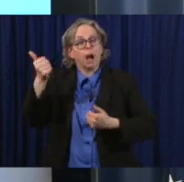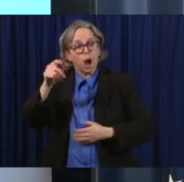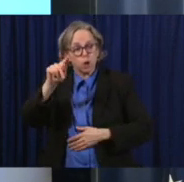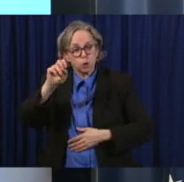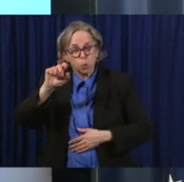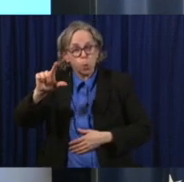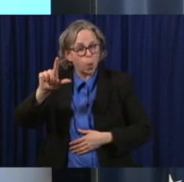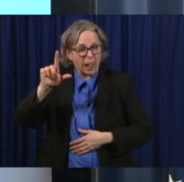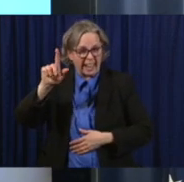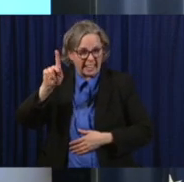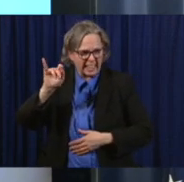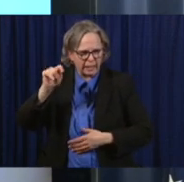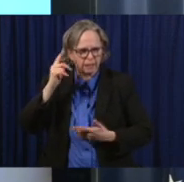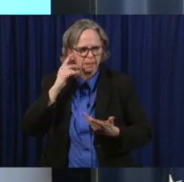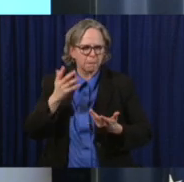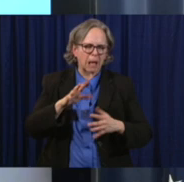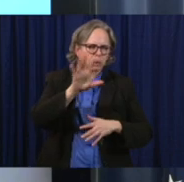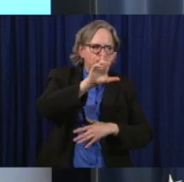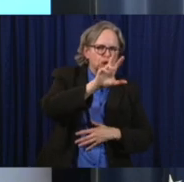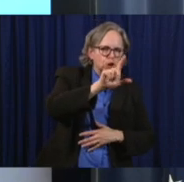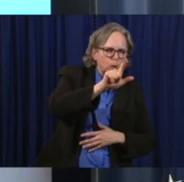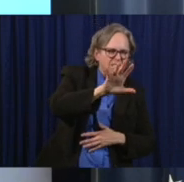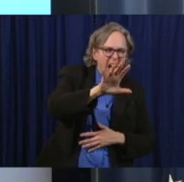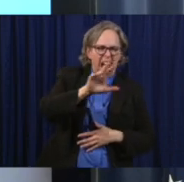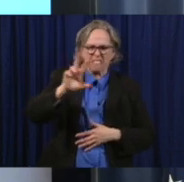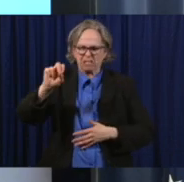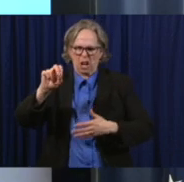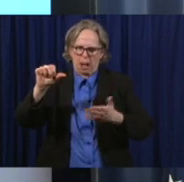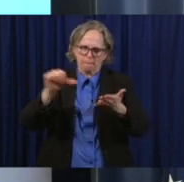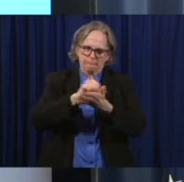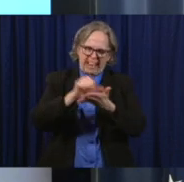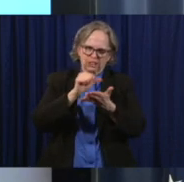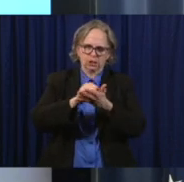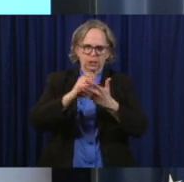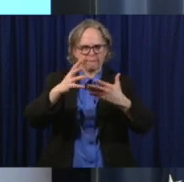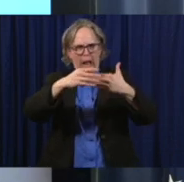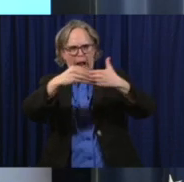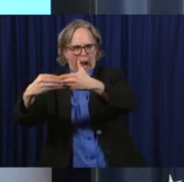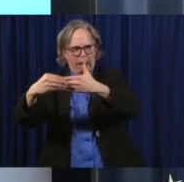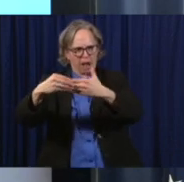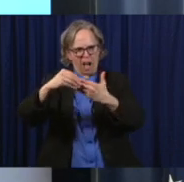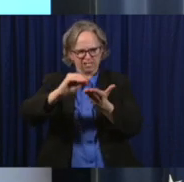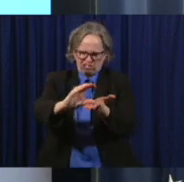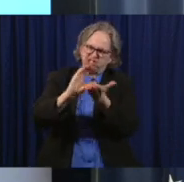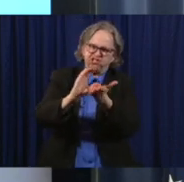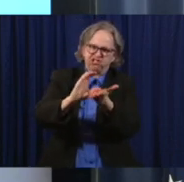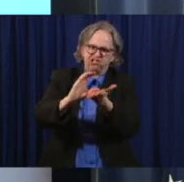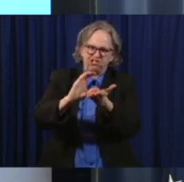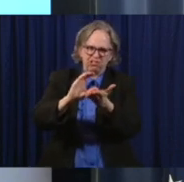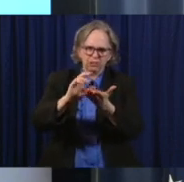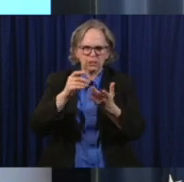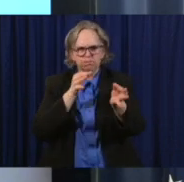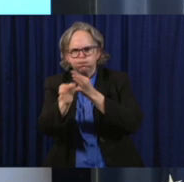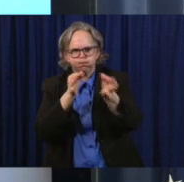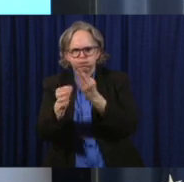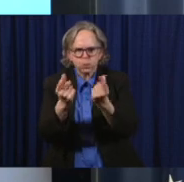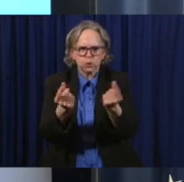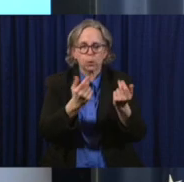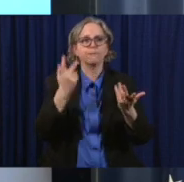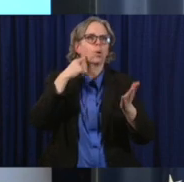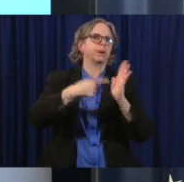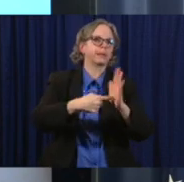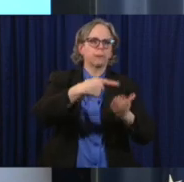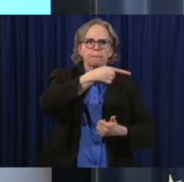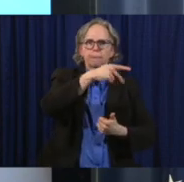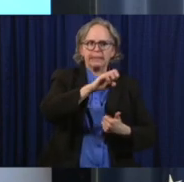all kinds of additional tools and guidance that looks at issues like personal protective equipment and different kinds